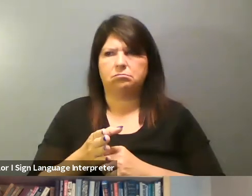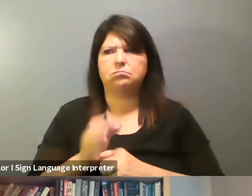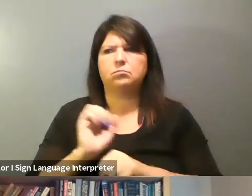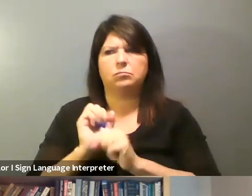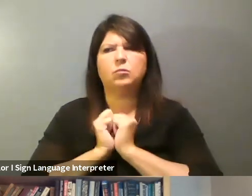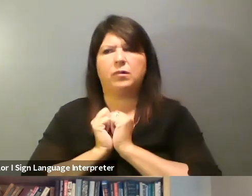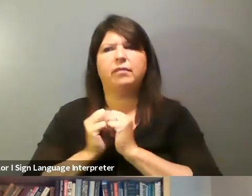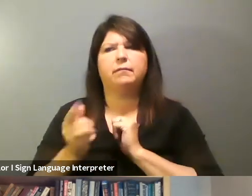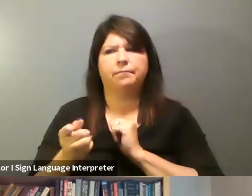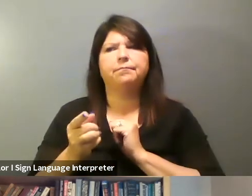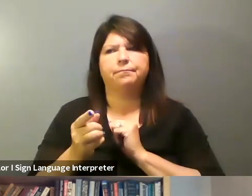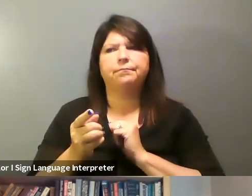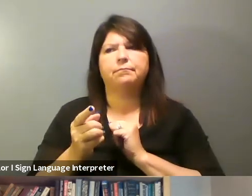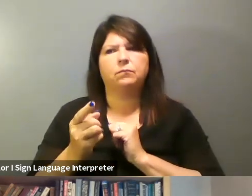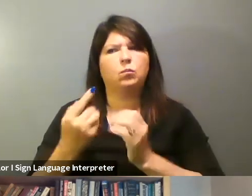whatever we can do